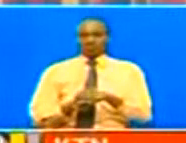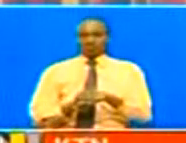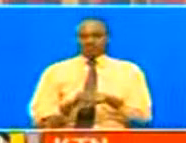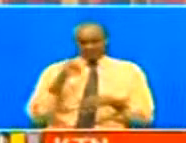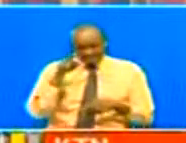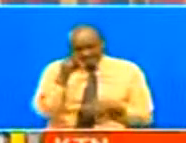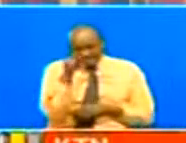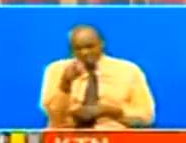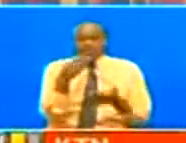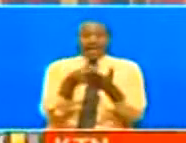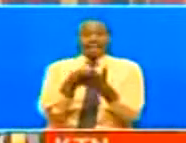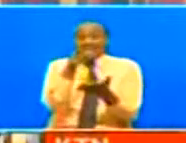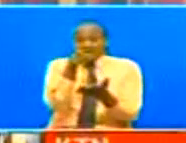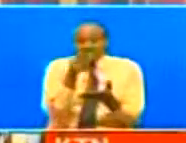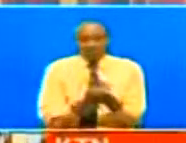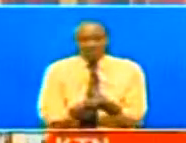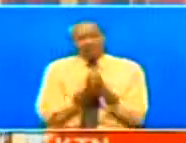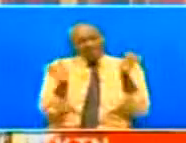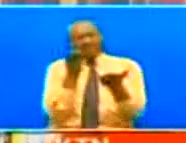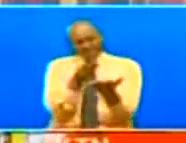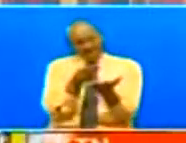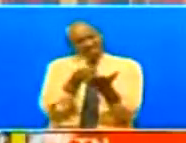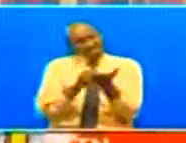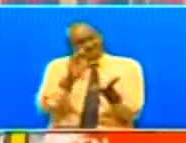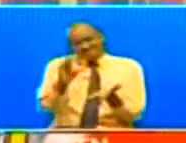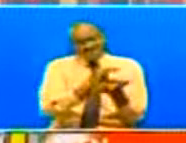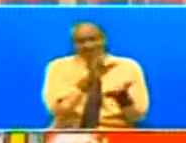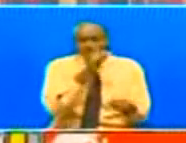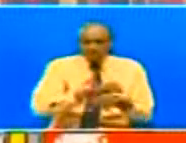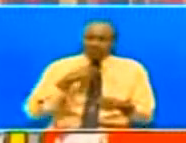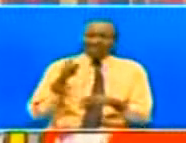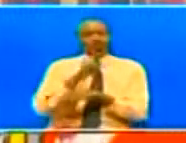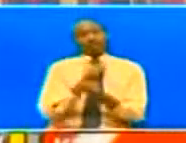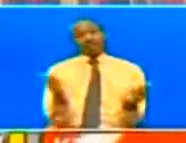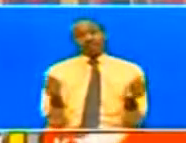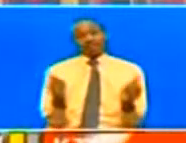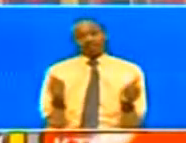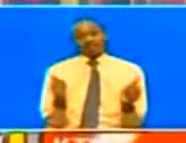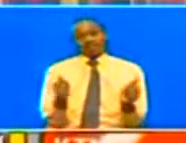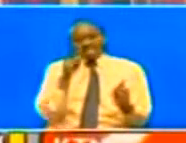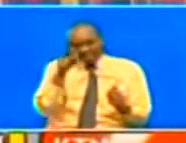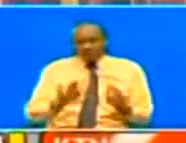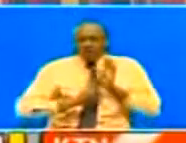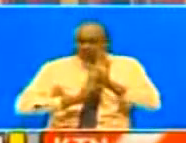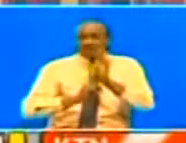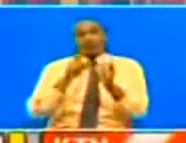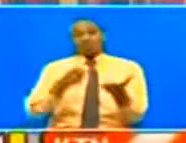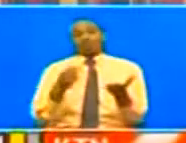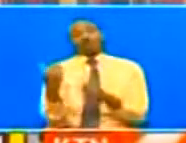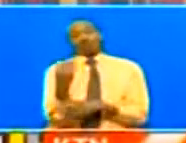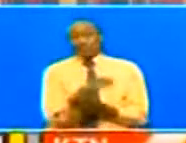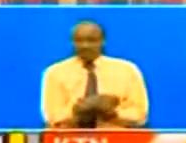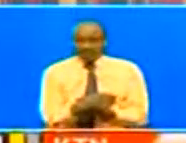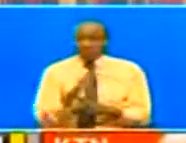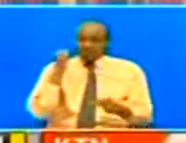because that money, the public money which they are managing, is they are doing it for and on behalf of all Kenyans. And we